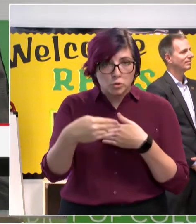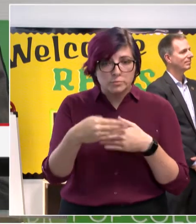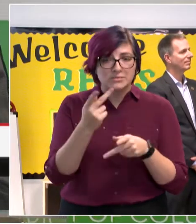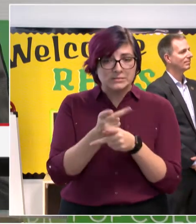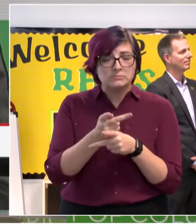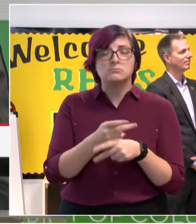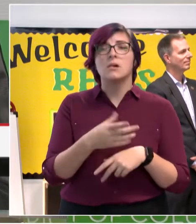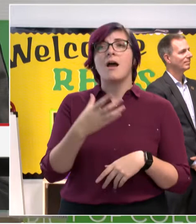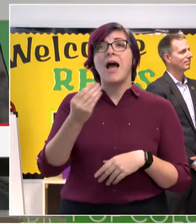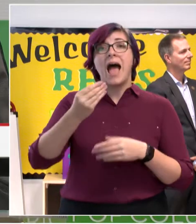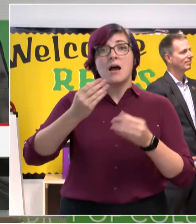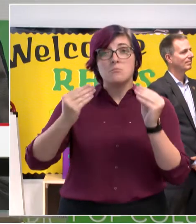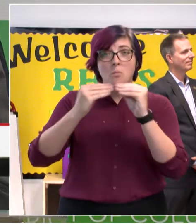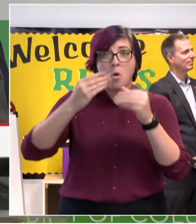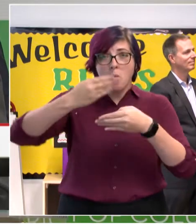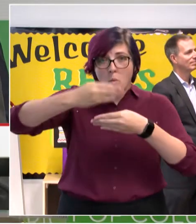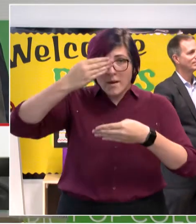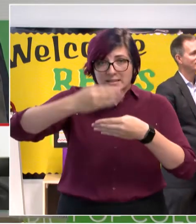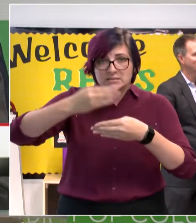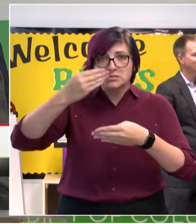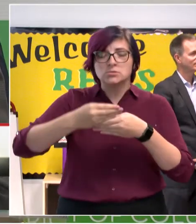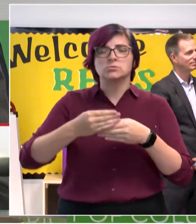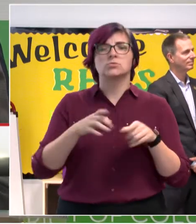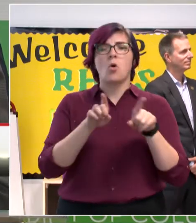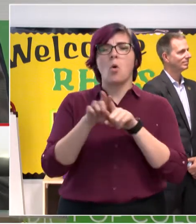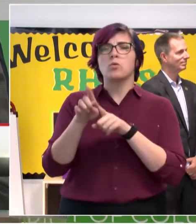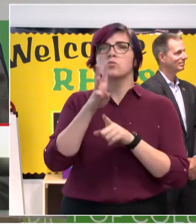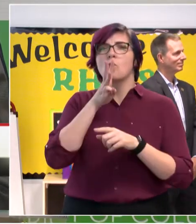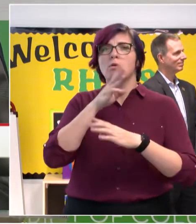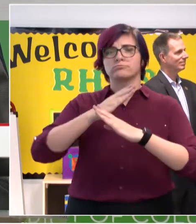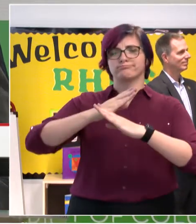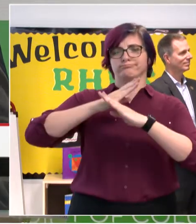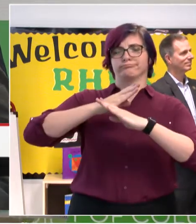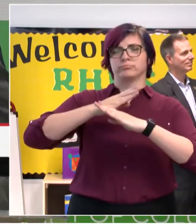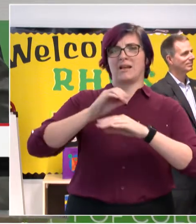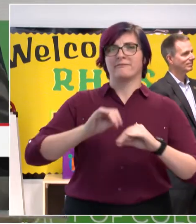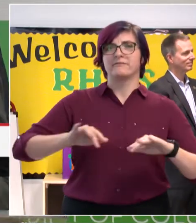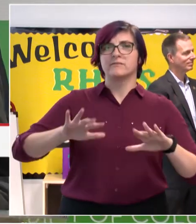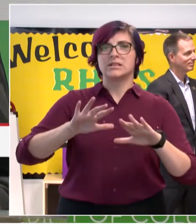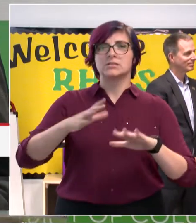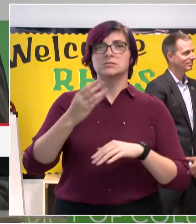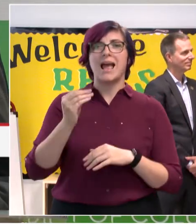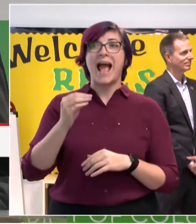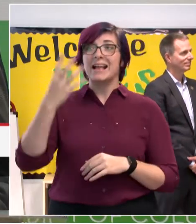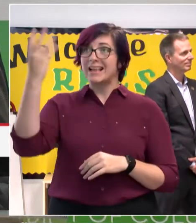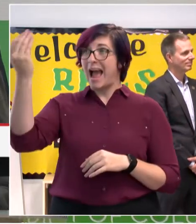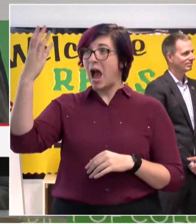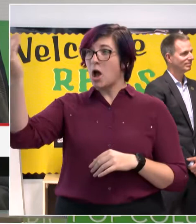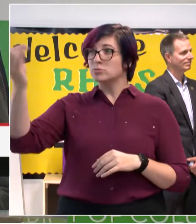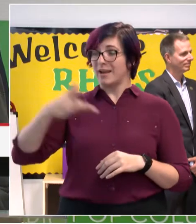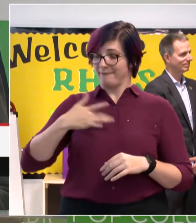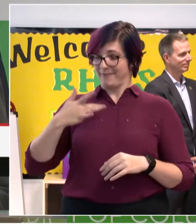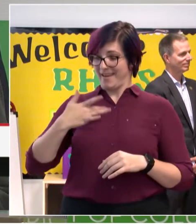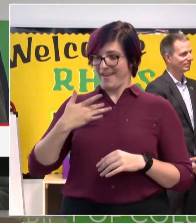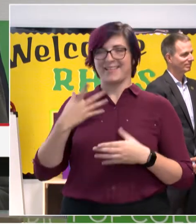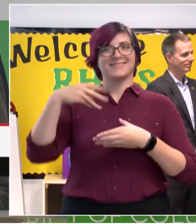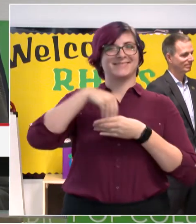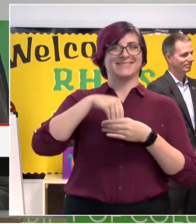include 2 bioretention fields and a biophilic design that brings the outdoors in.